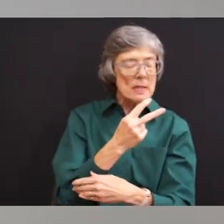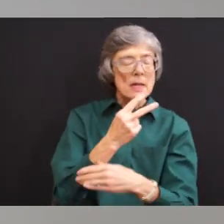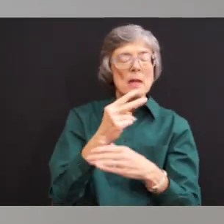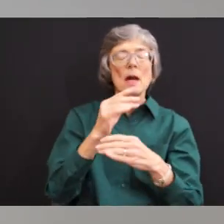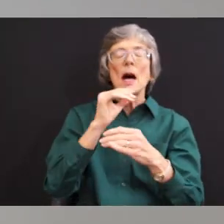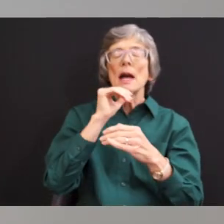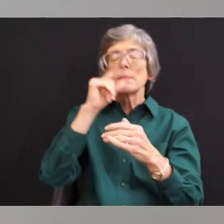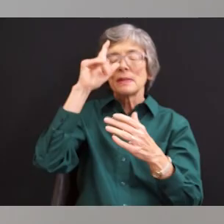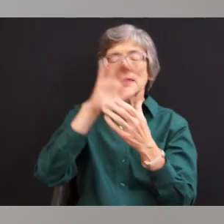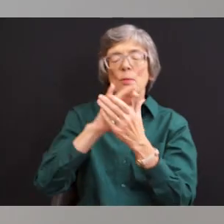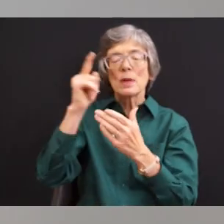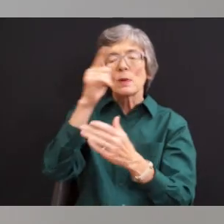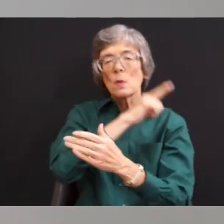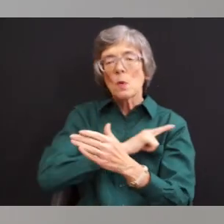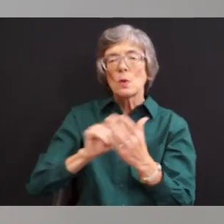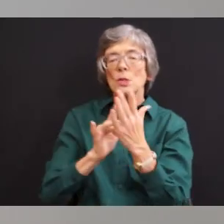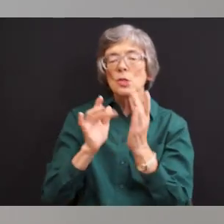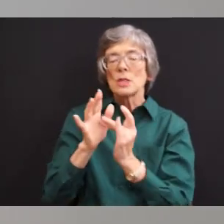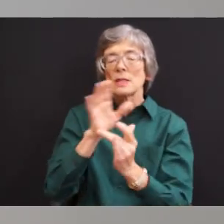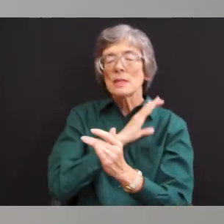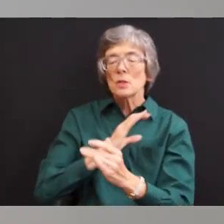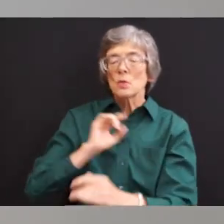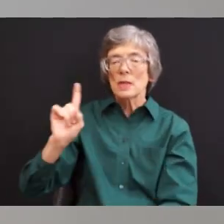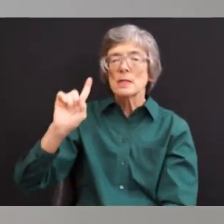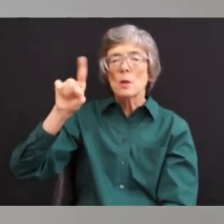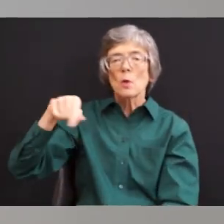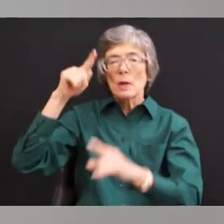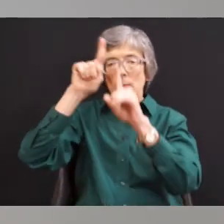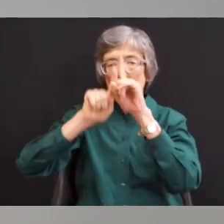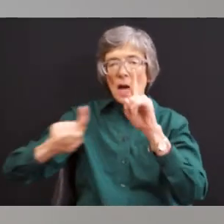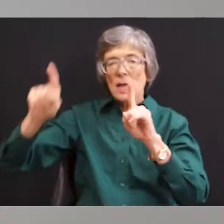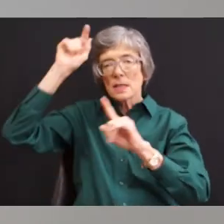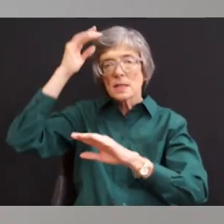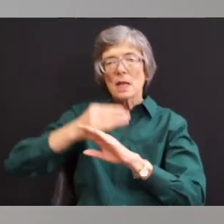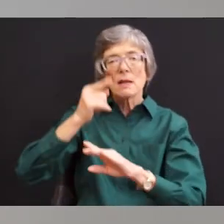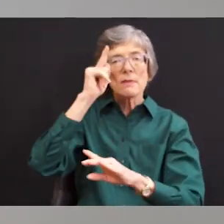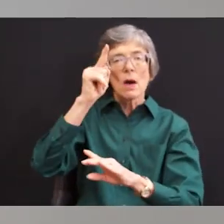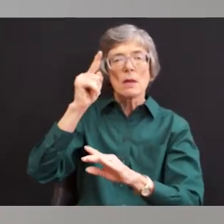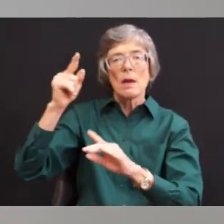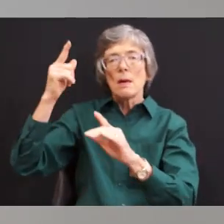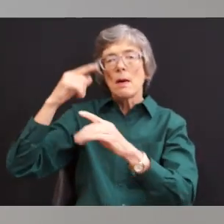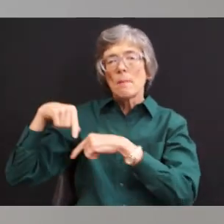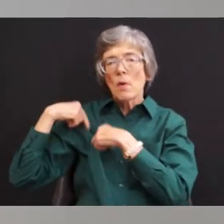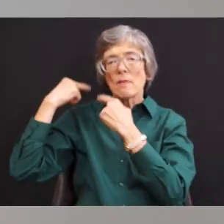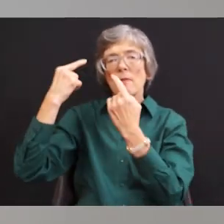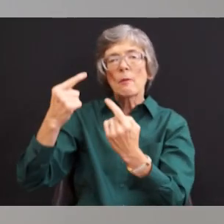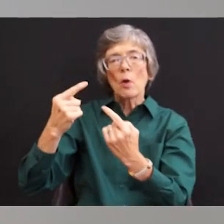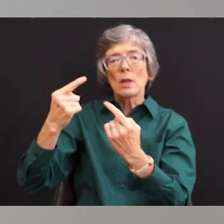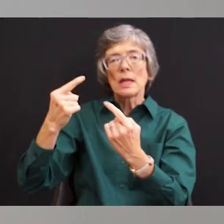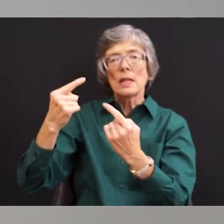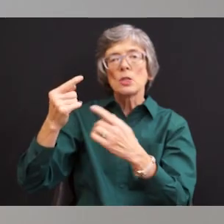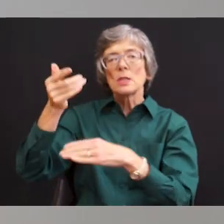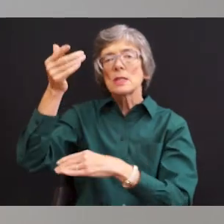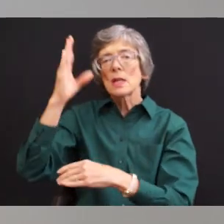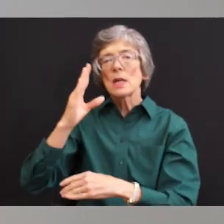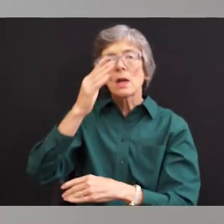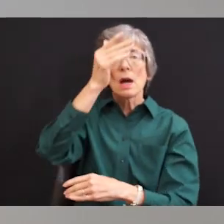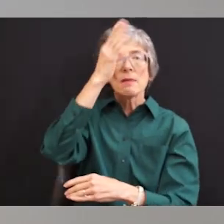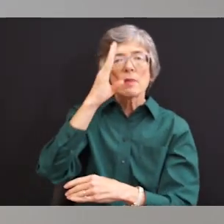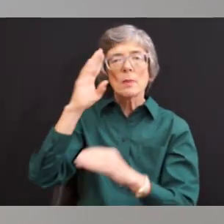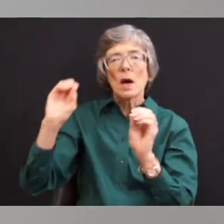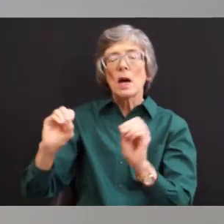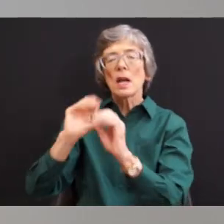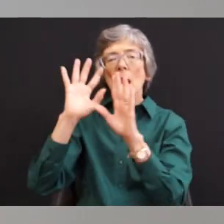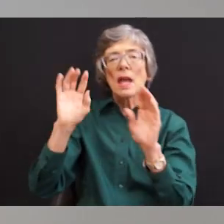I believe in one Lord Jesus Christ, the only begotten Son of God, born of the Father before all ages, God from